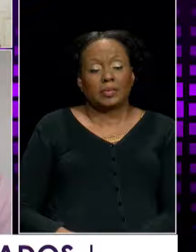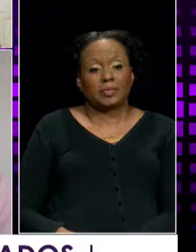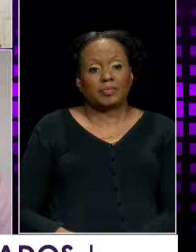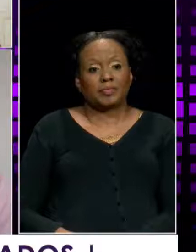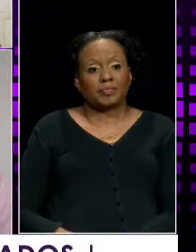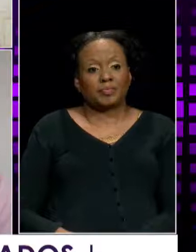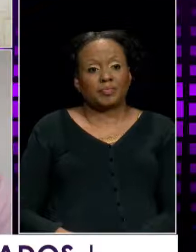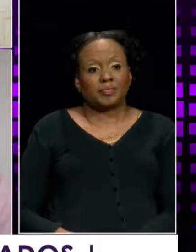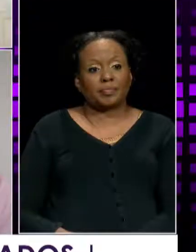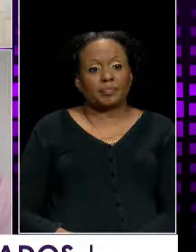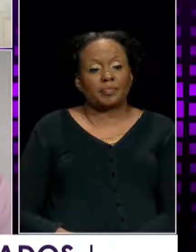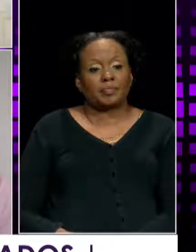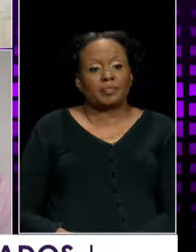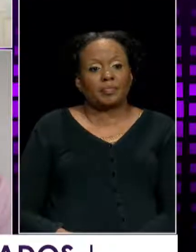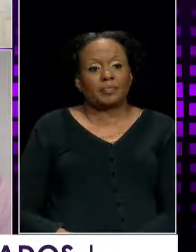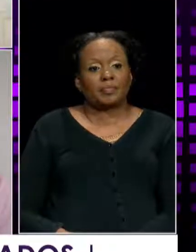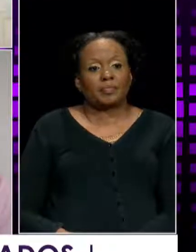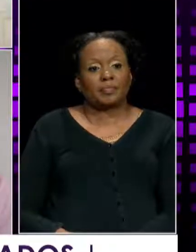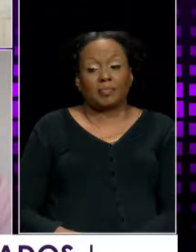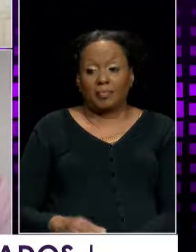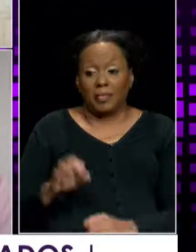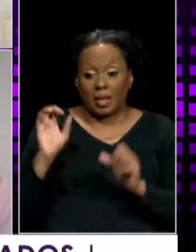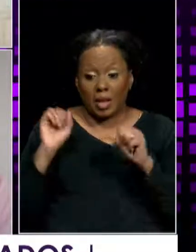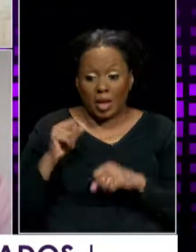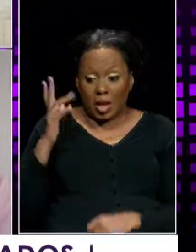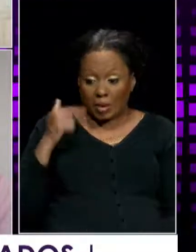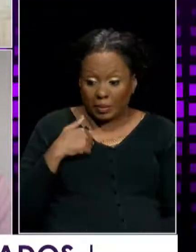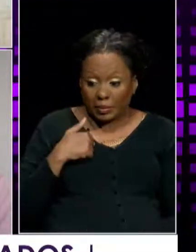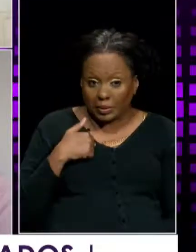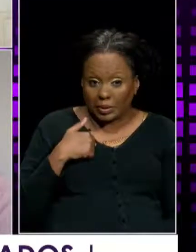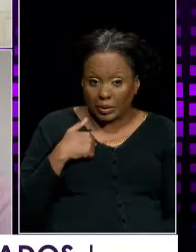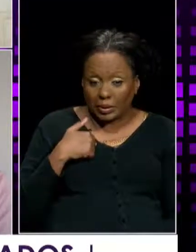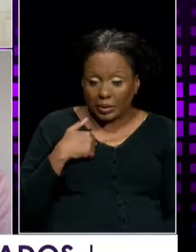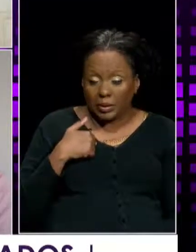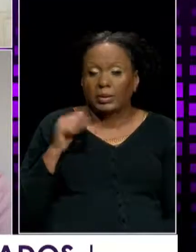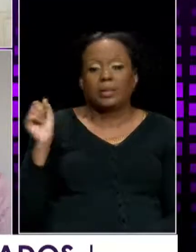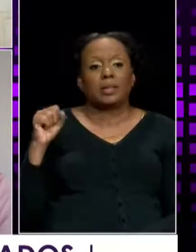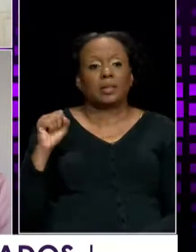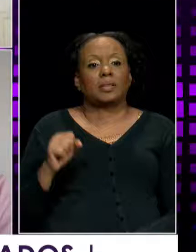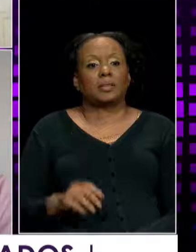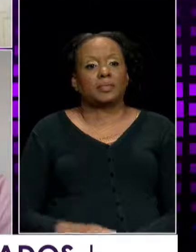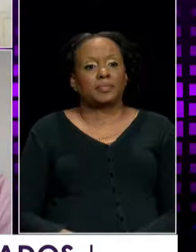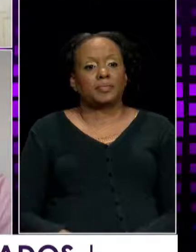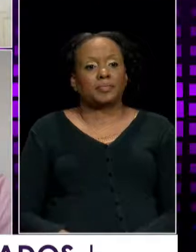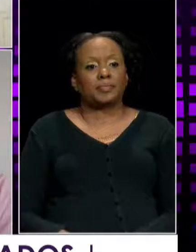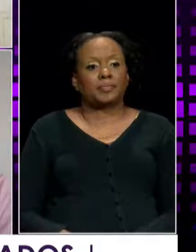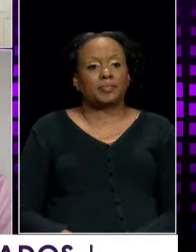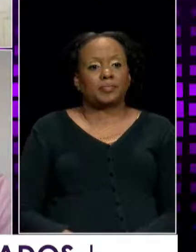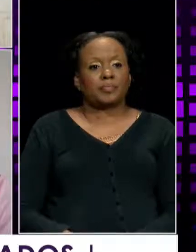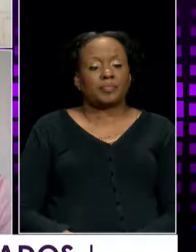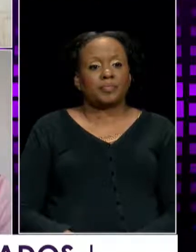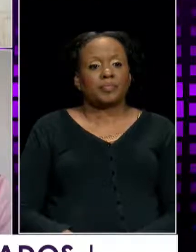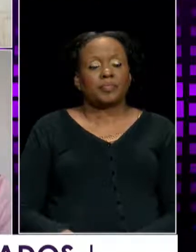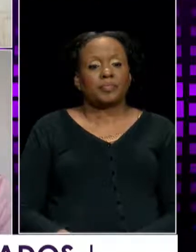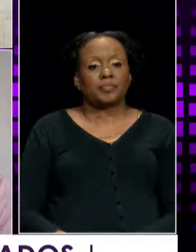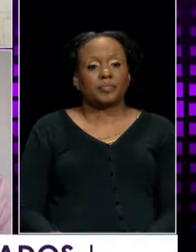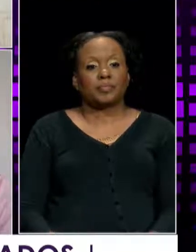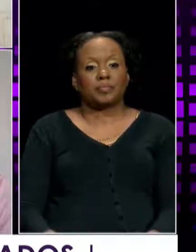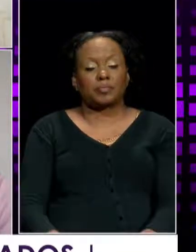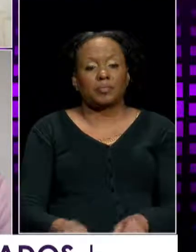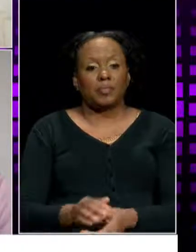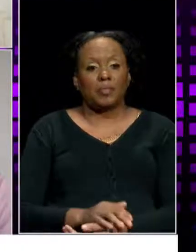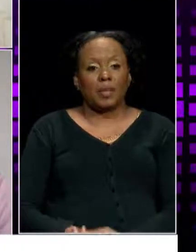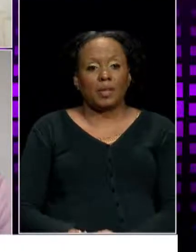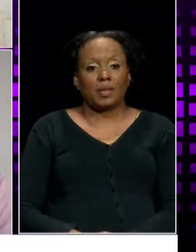Can you hear me? Yes, we can hear you now. Yes. Oh, okay. Just wasn't sure. Yeah. Right. So there is, we do have a lot